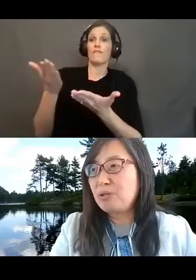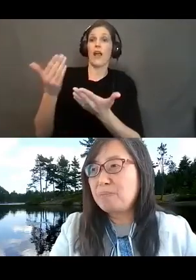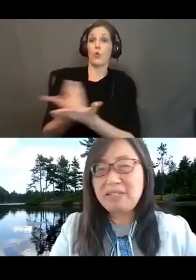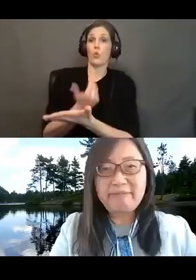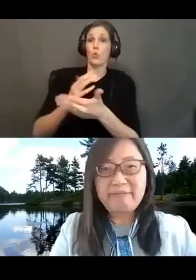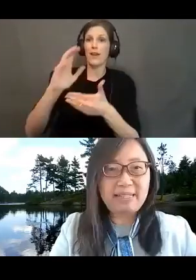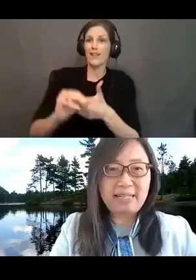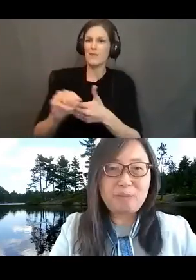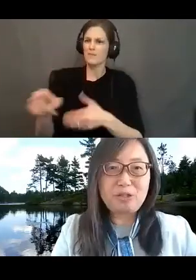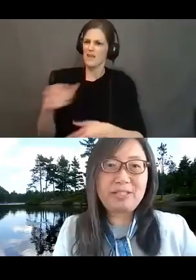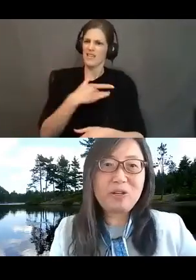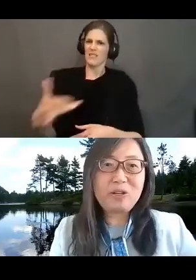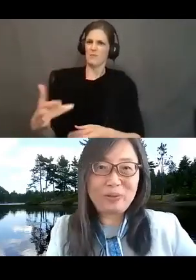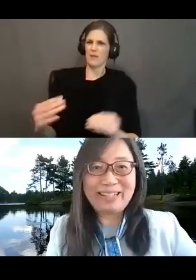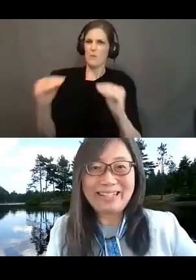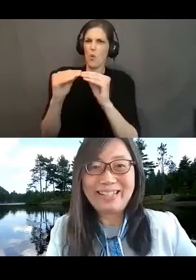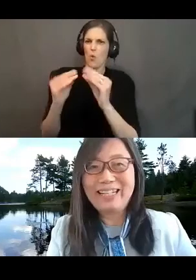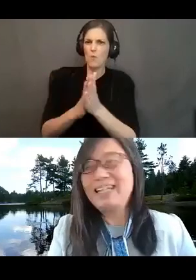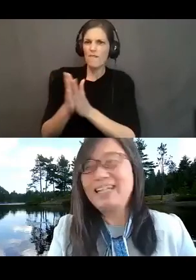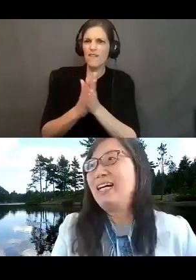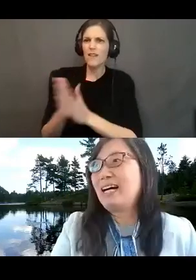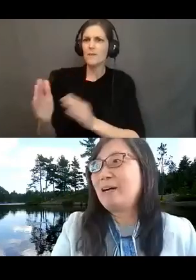are more motivated and more skilled.